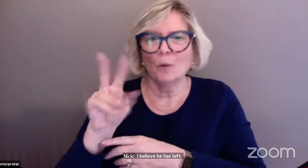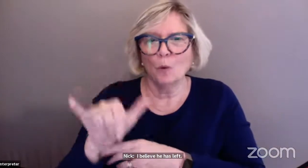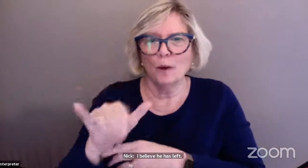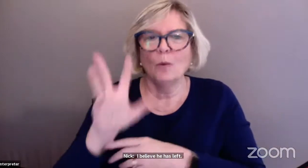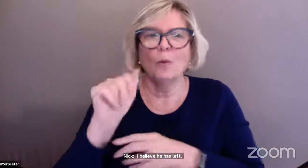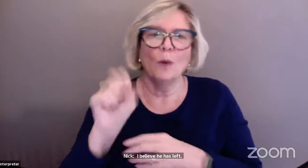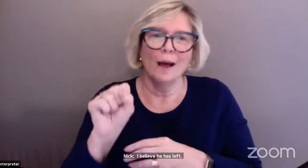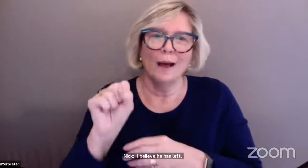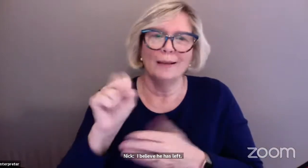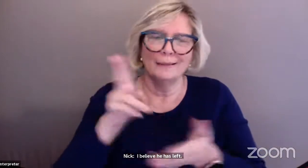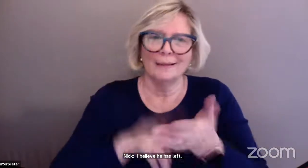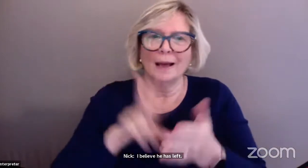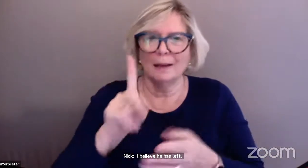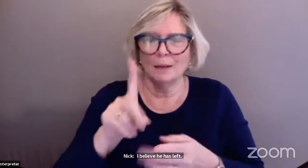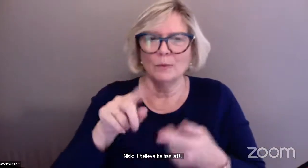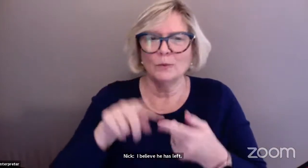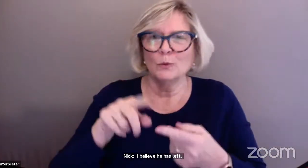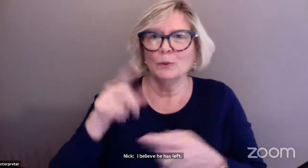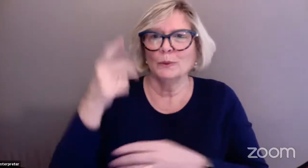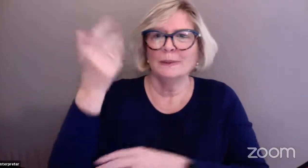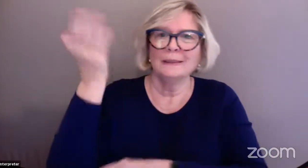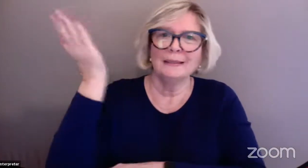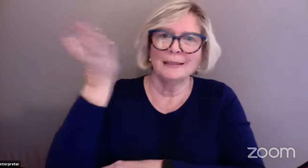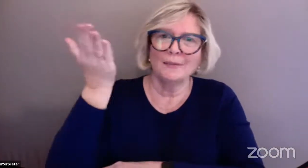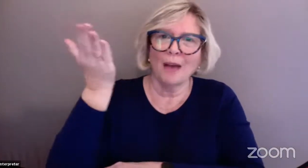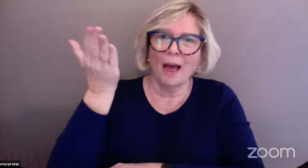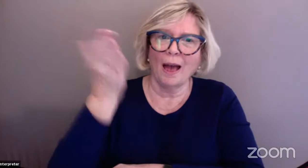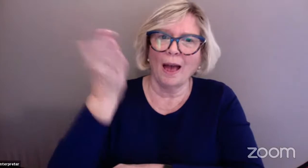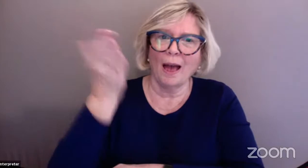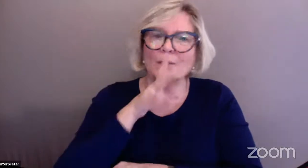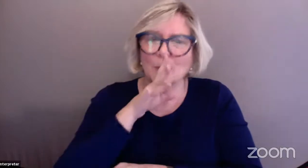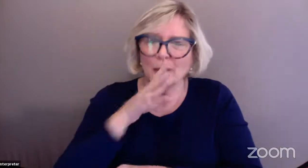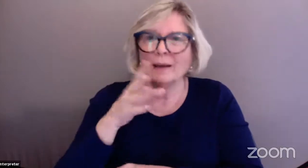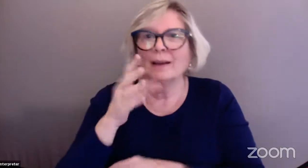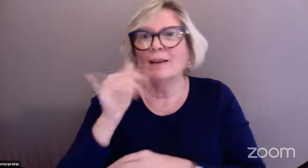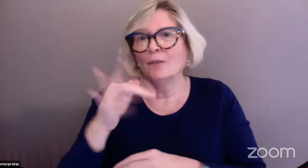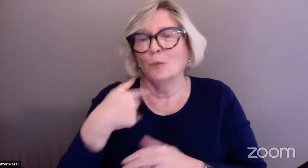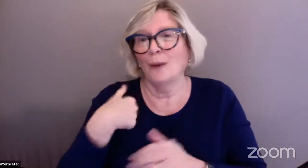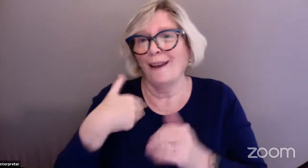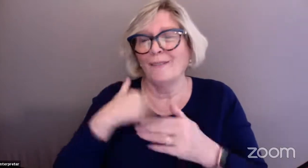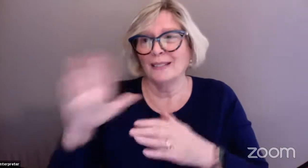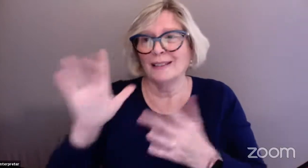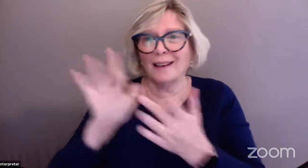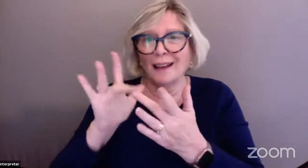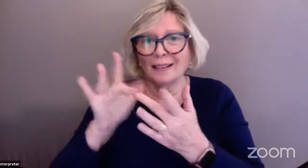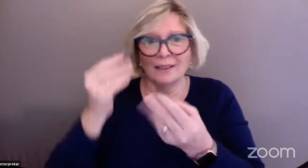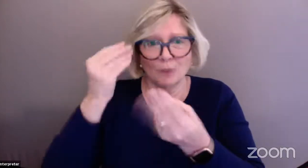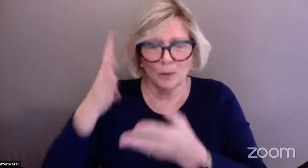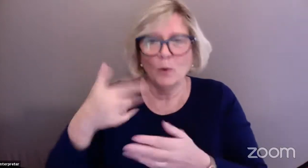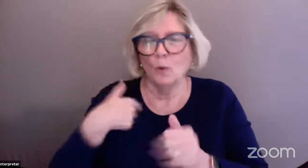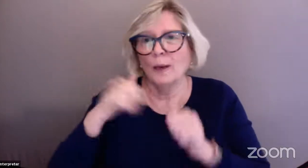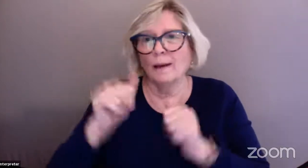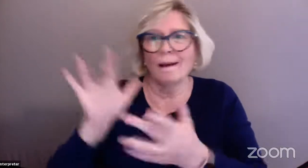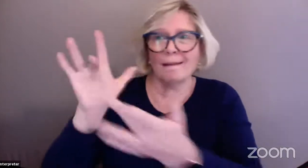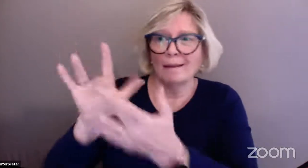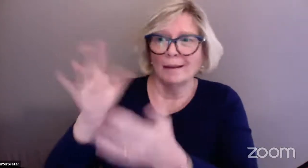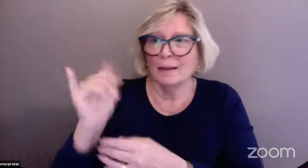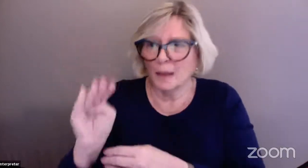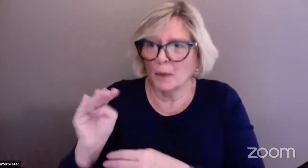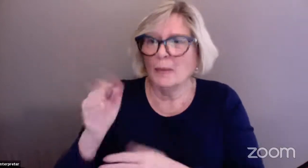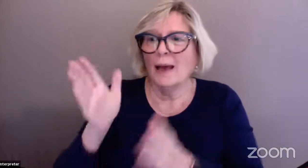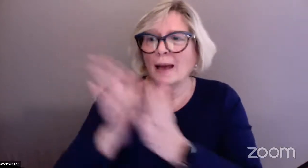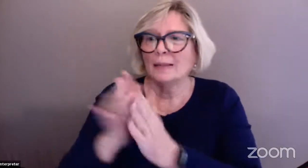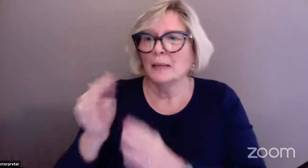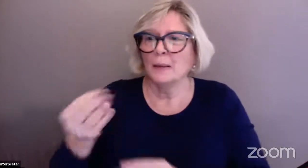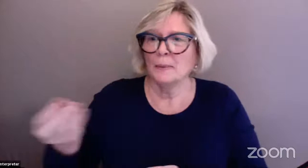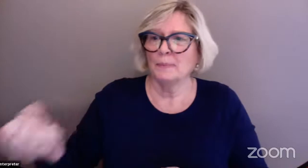we can reach out to him if we have his contact information and ask him to submit something in writing. That would be ideal,